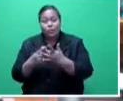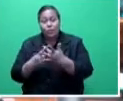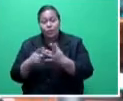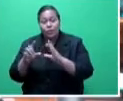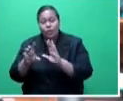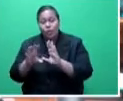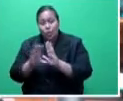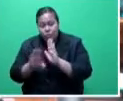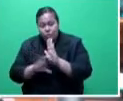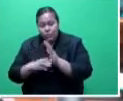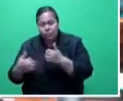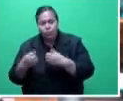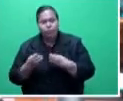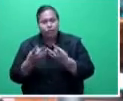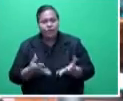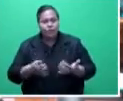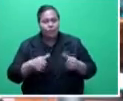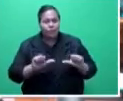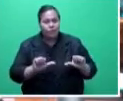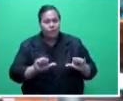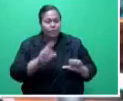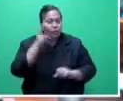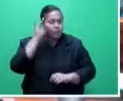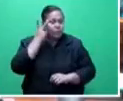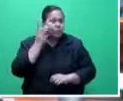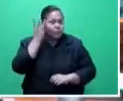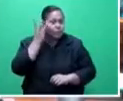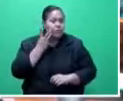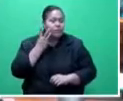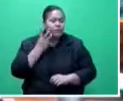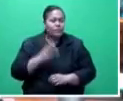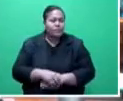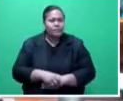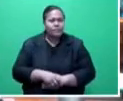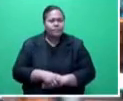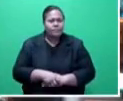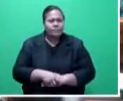protections, in particular for women. Mr. Speaker, sir,